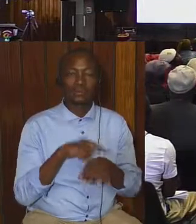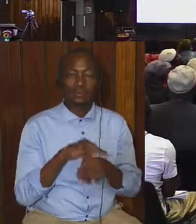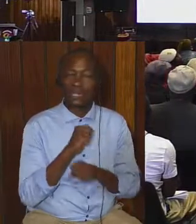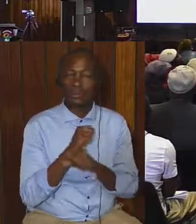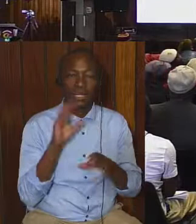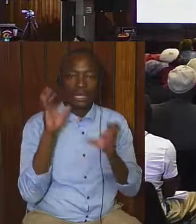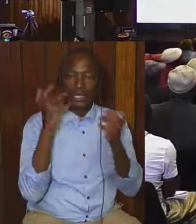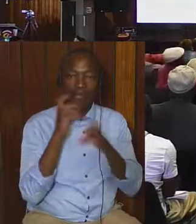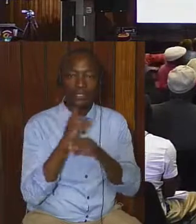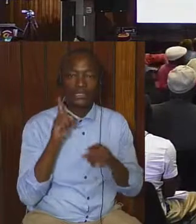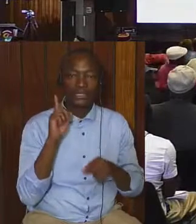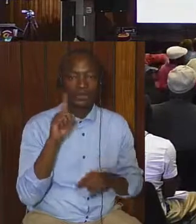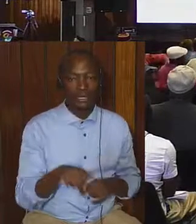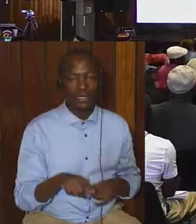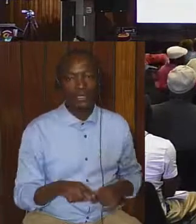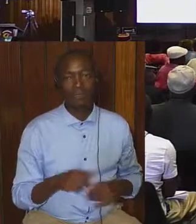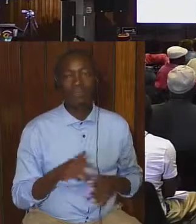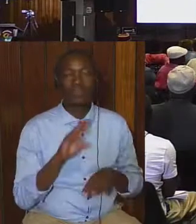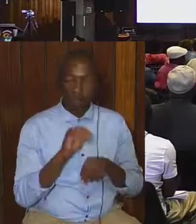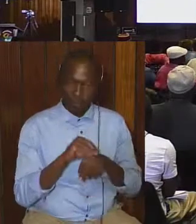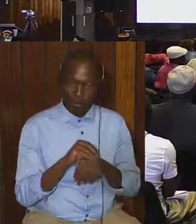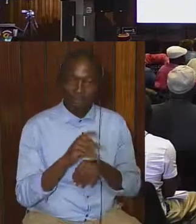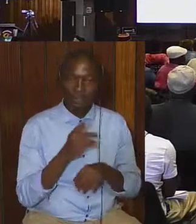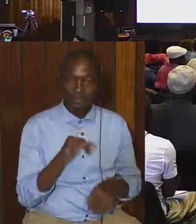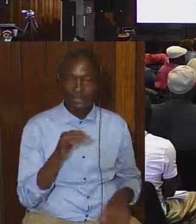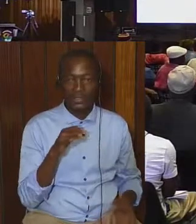angezinokuza. Sine problem nakhona lapho.